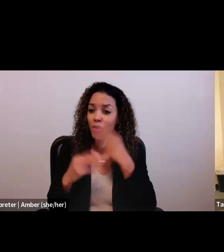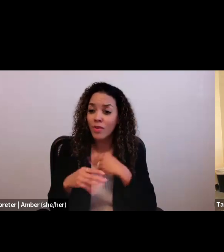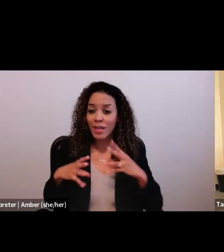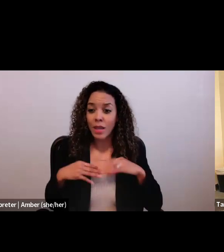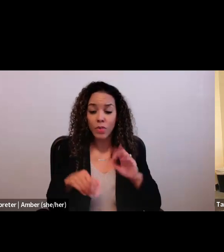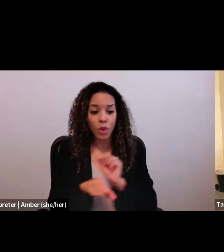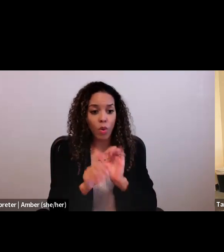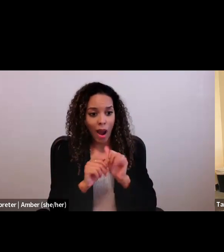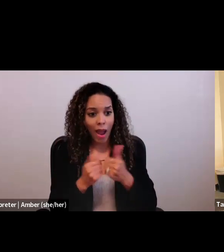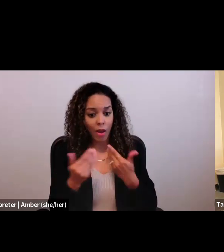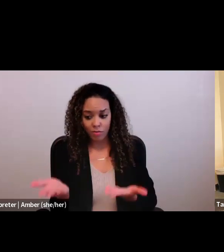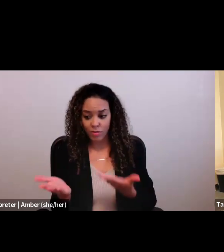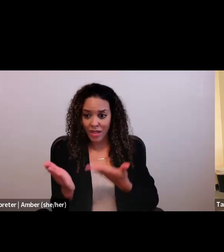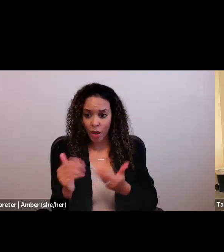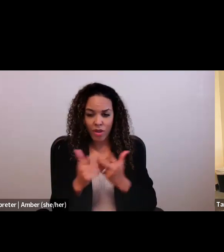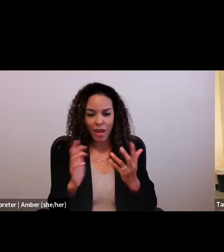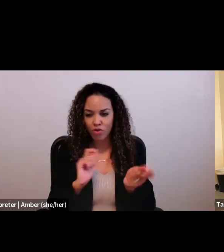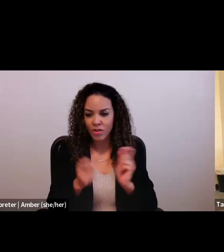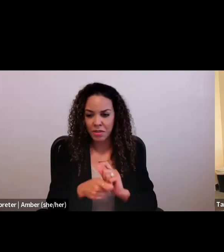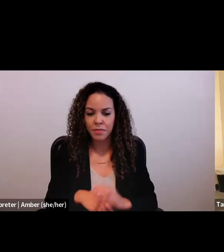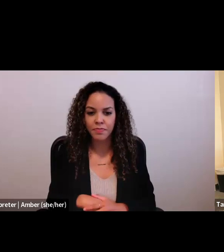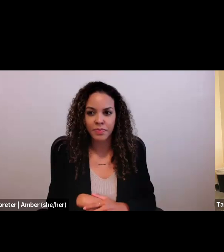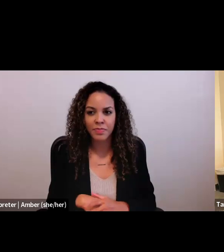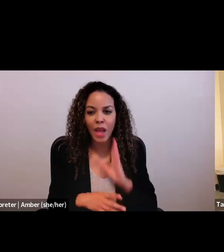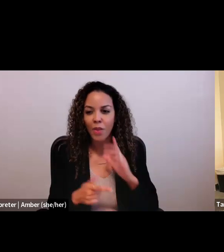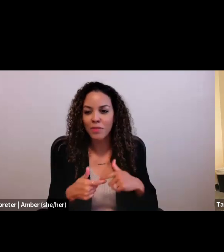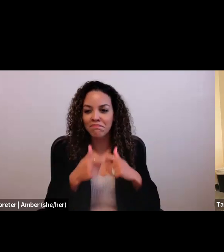is without having to change it. All right, I'll stop there.